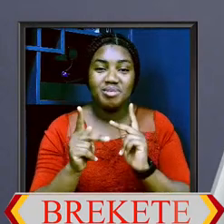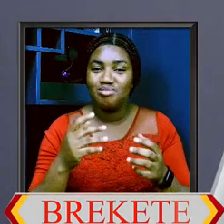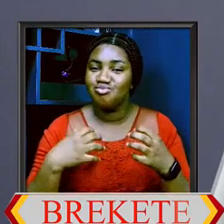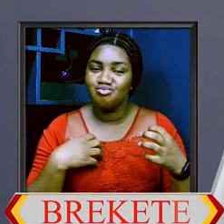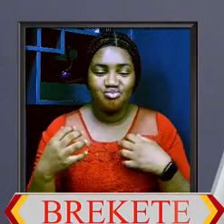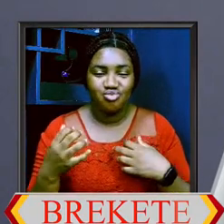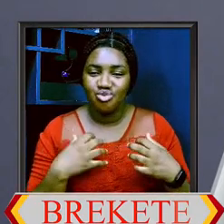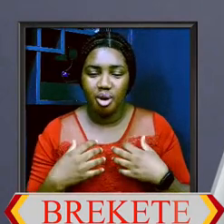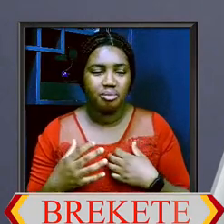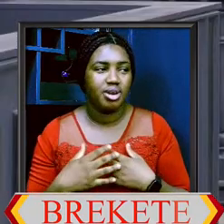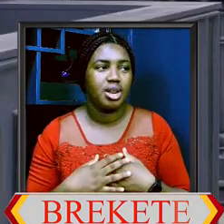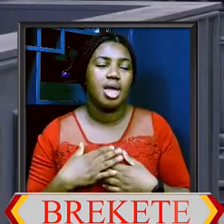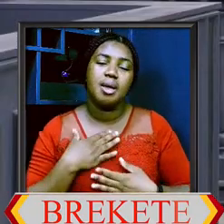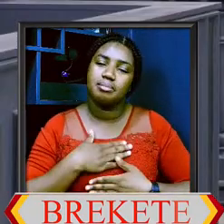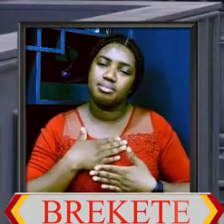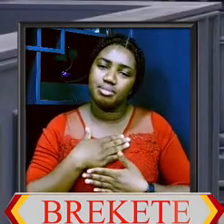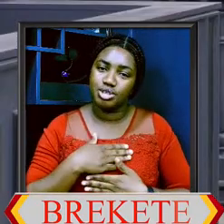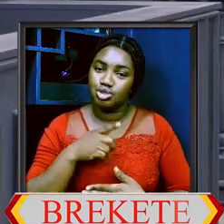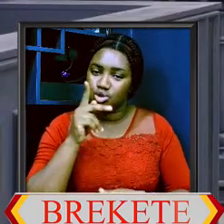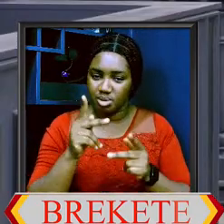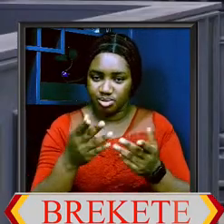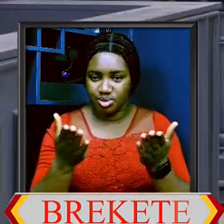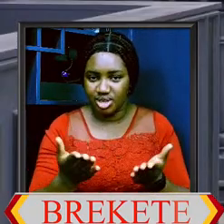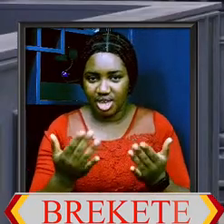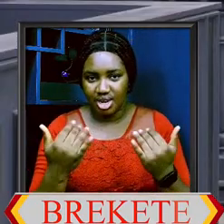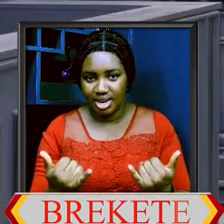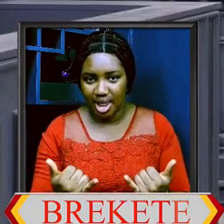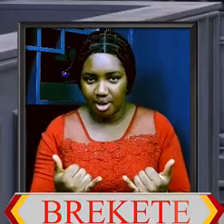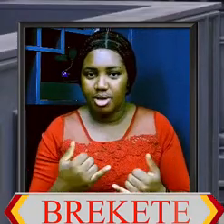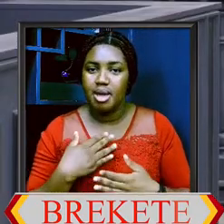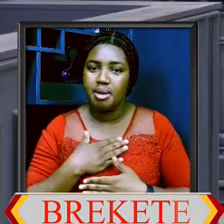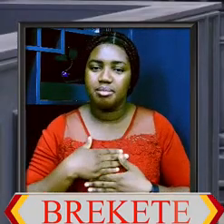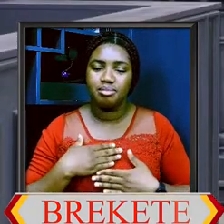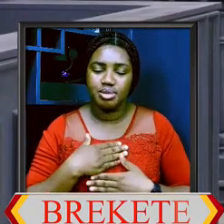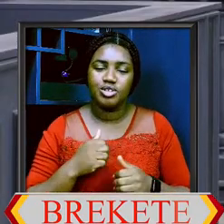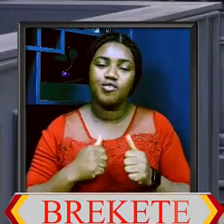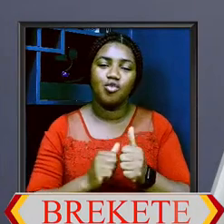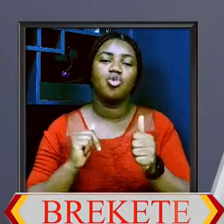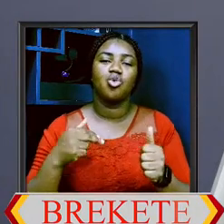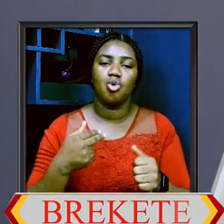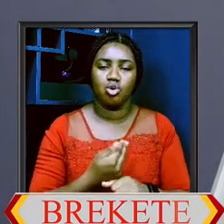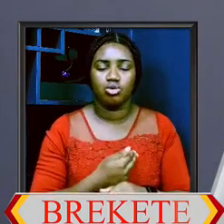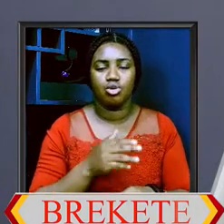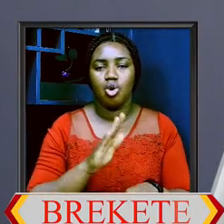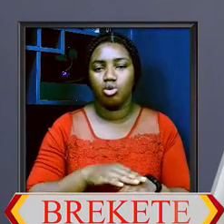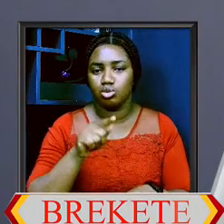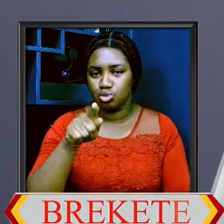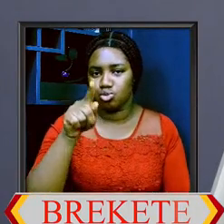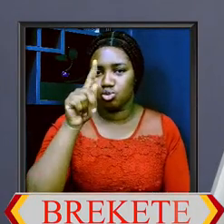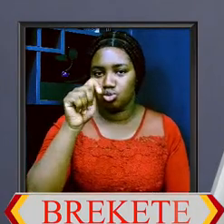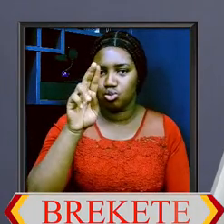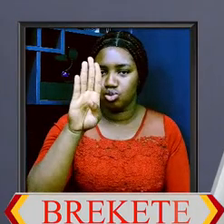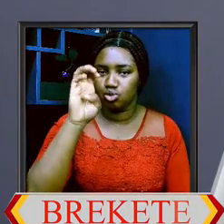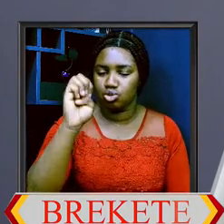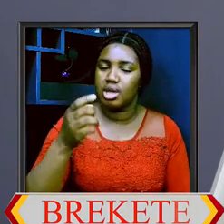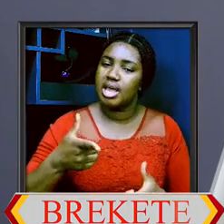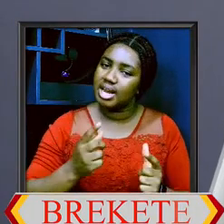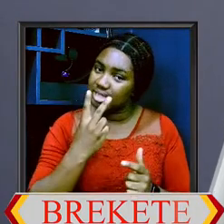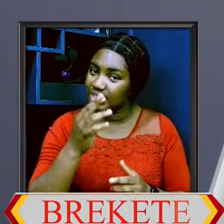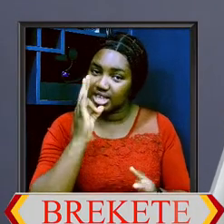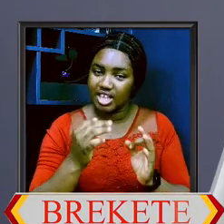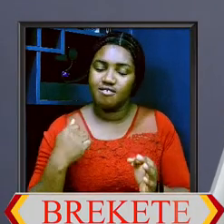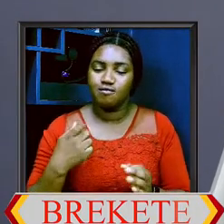complain so I beg now make subscribe make we see from this uh 410k